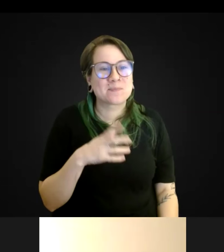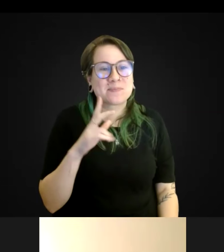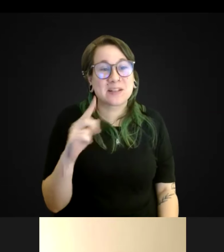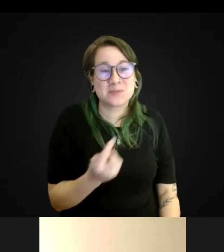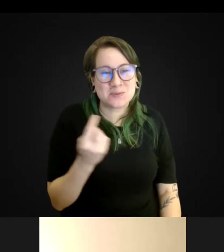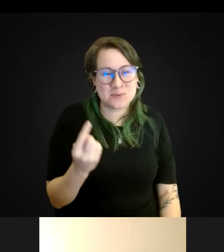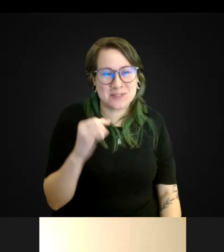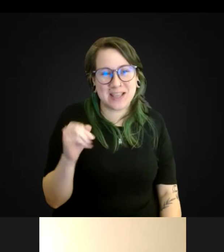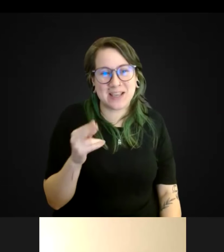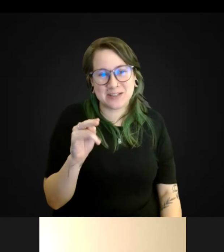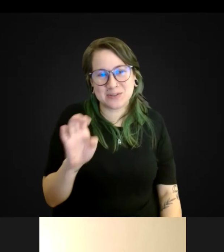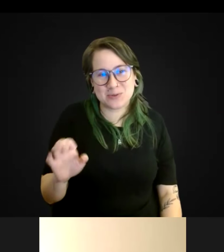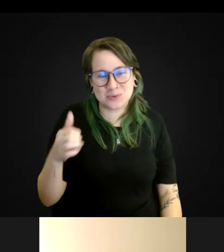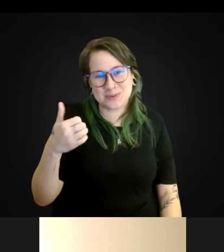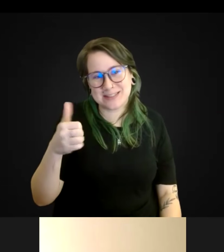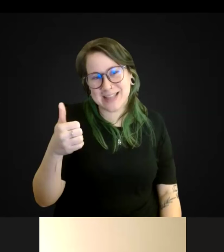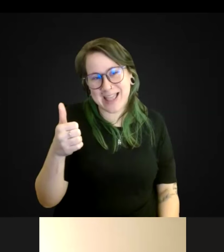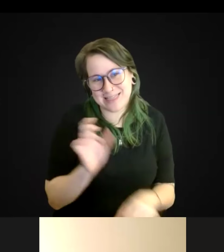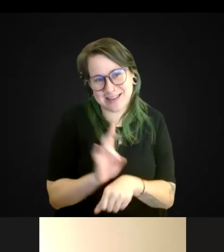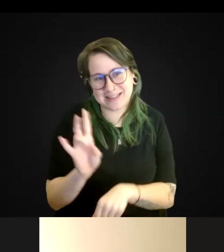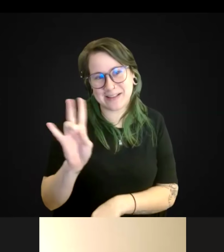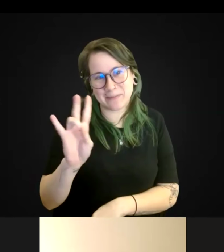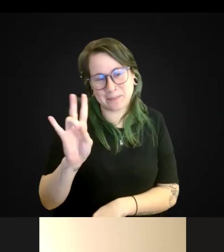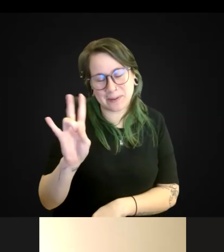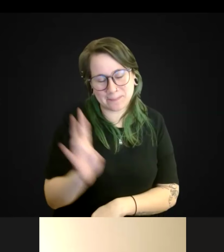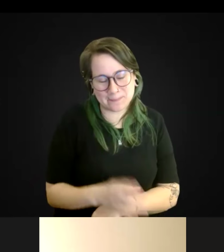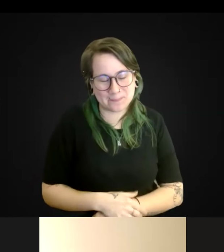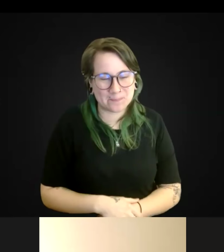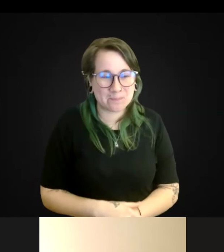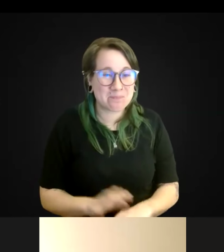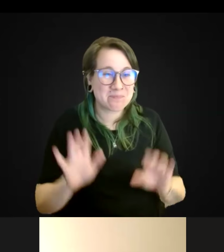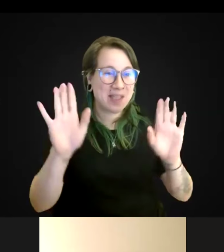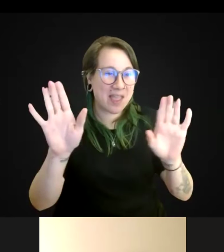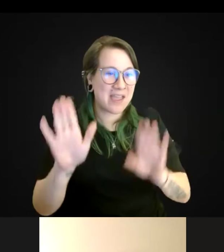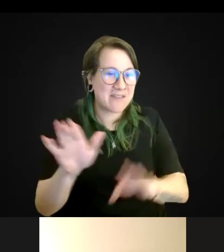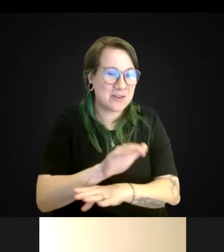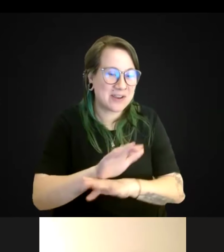Tuesday, June 10th at 7 p.m. Y'all have a great